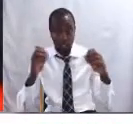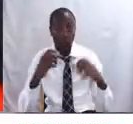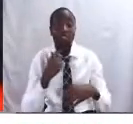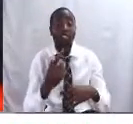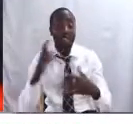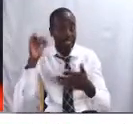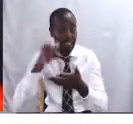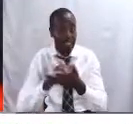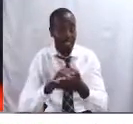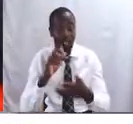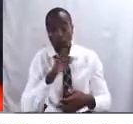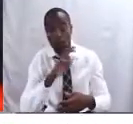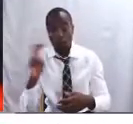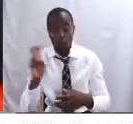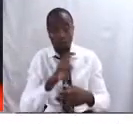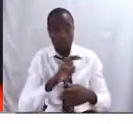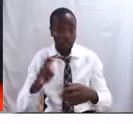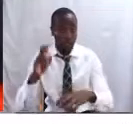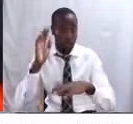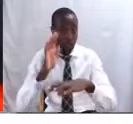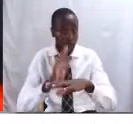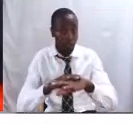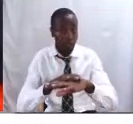told being vigilant is an essential